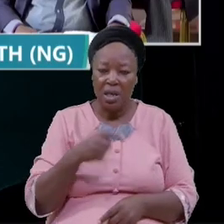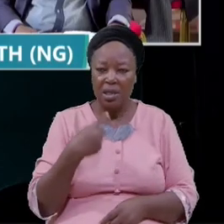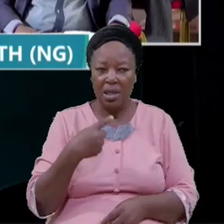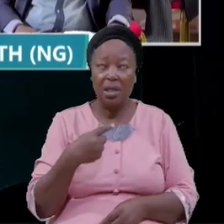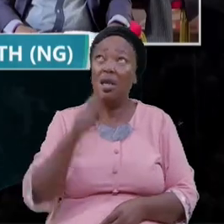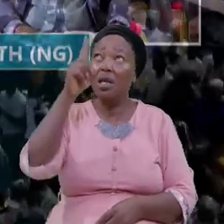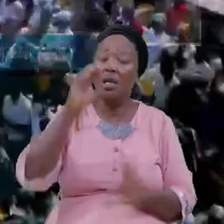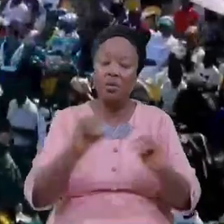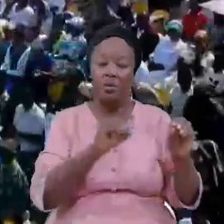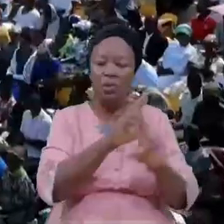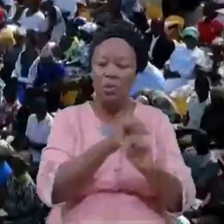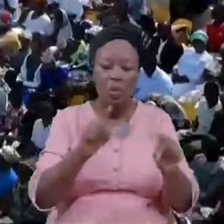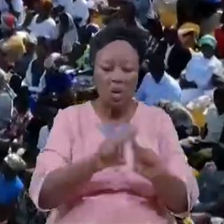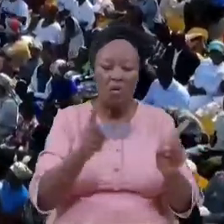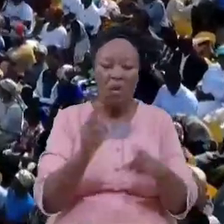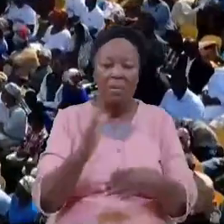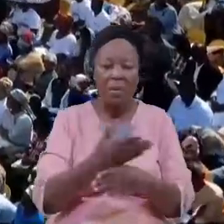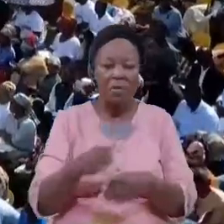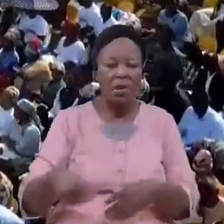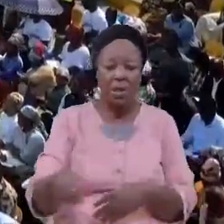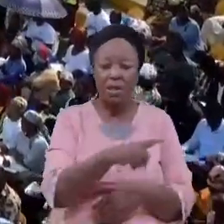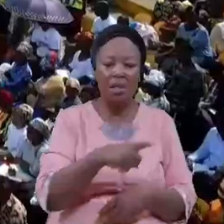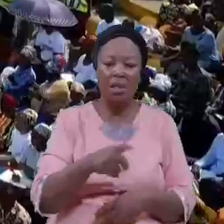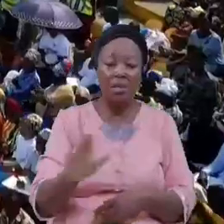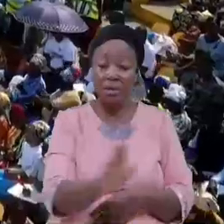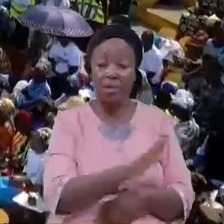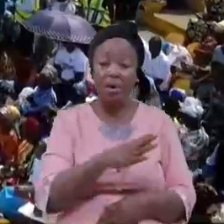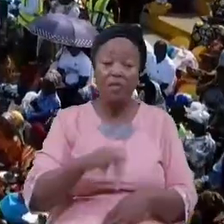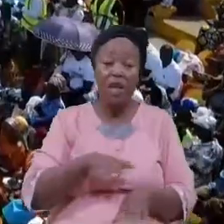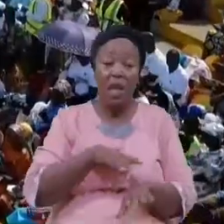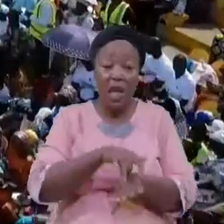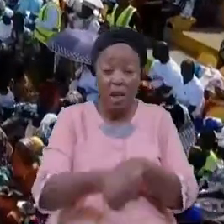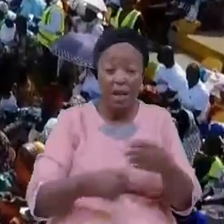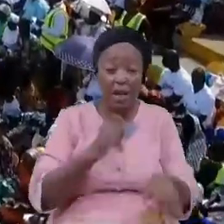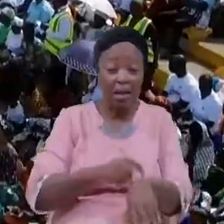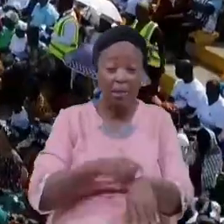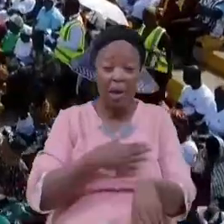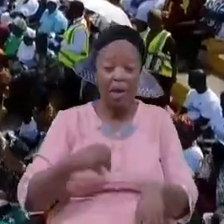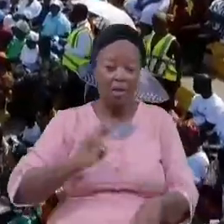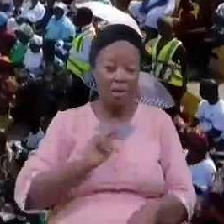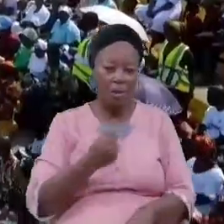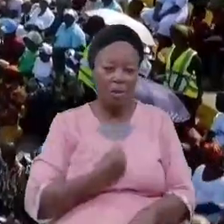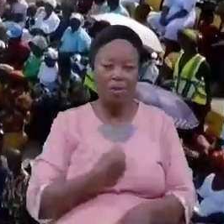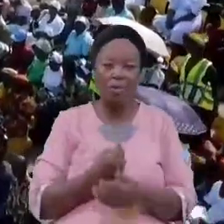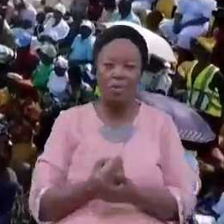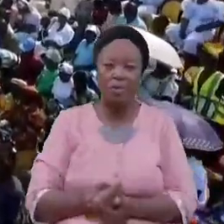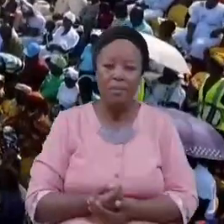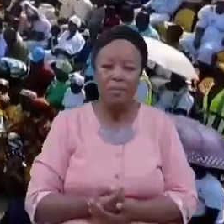between them of the earlier times and us. Mais on dit n'a fait aucune différence entre nous et eux. Ceux